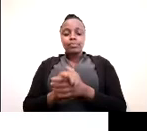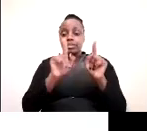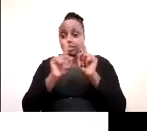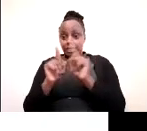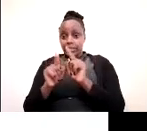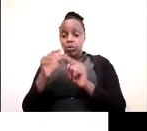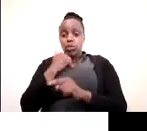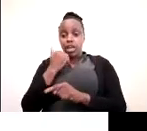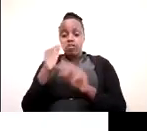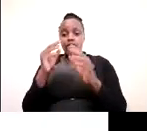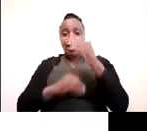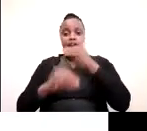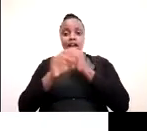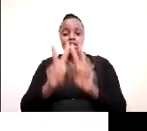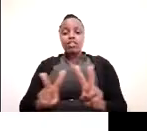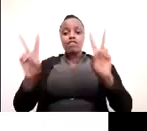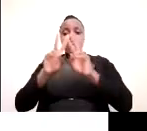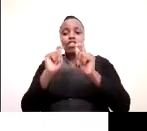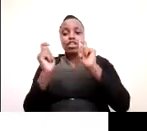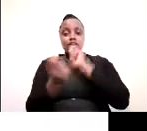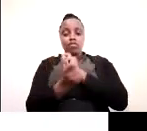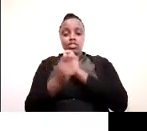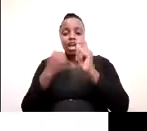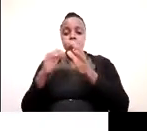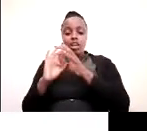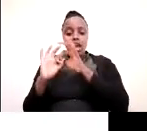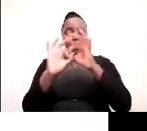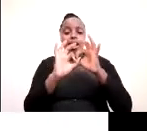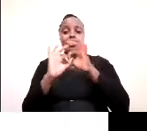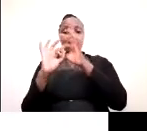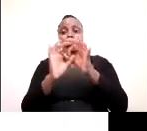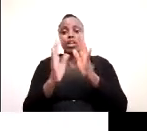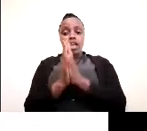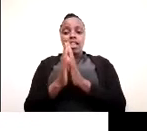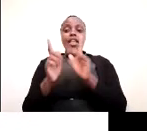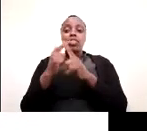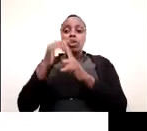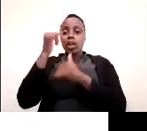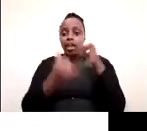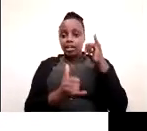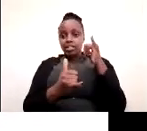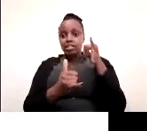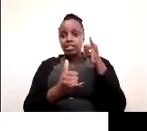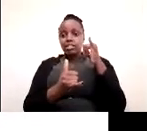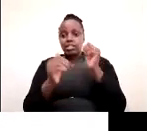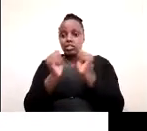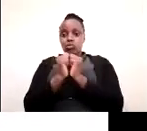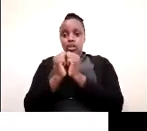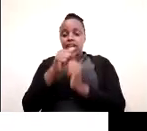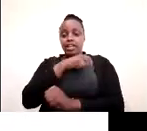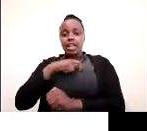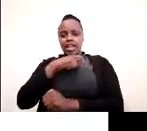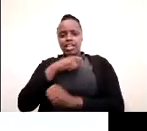added value of the reform is, first of all, harmonization. There is a, we put an end to the a la carte derogation, what we call.